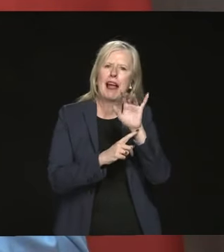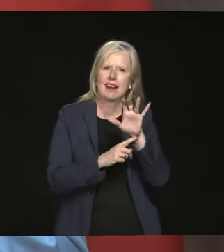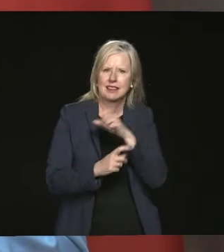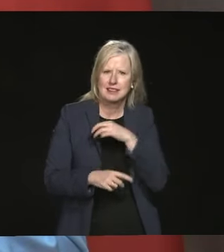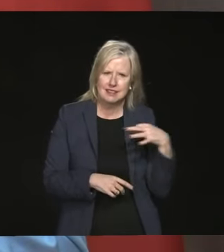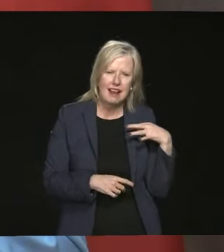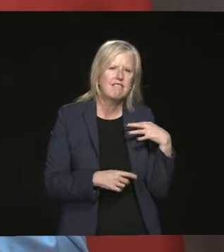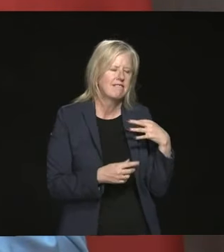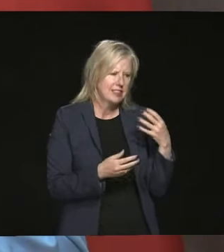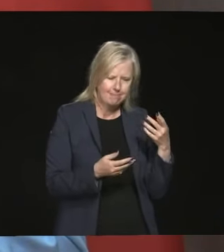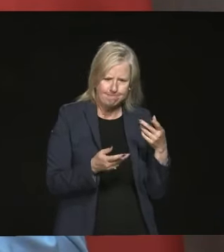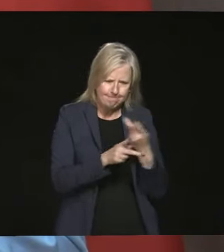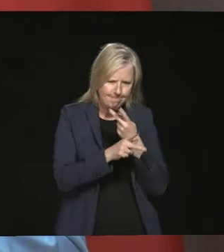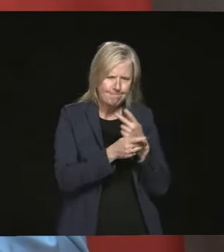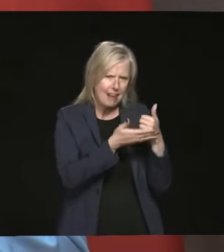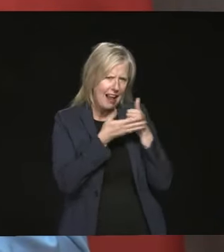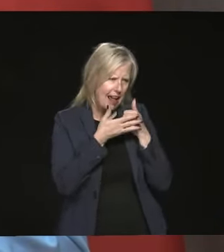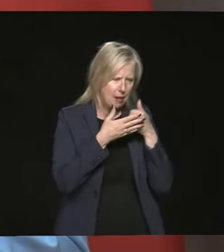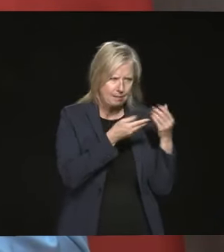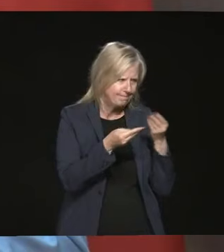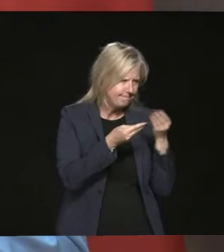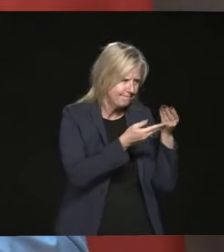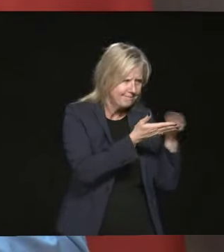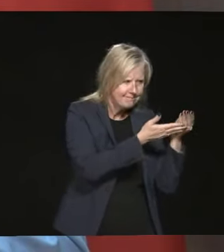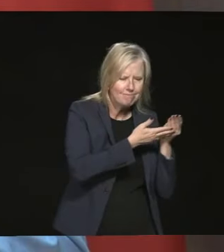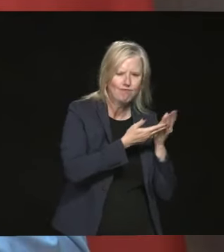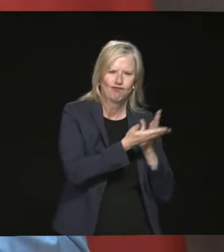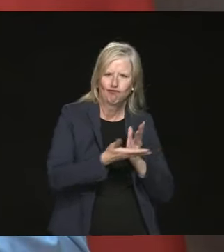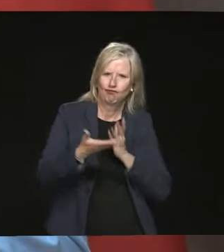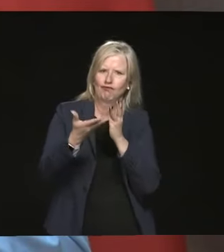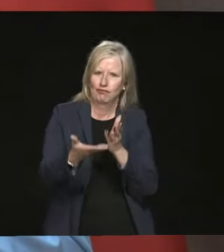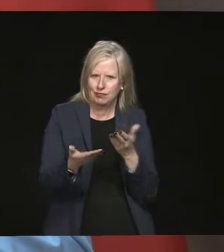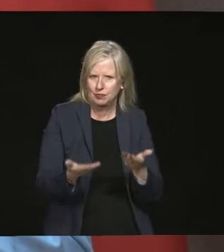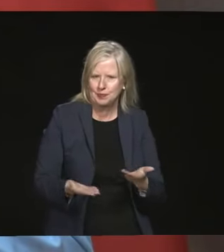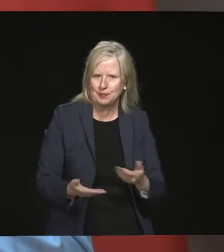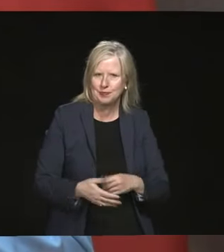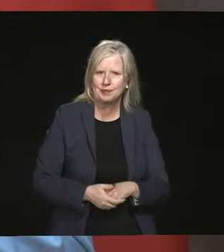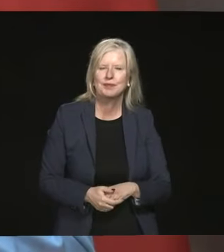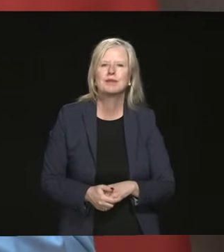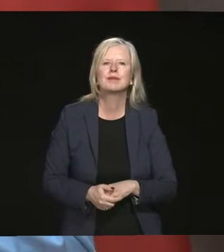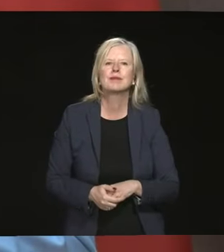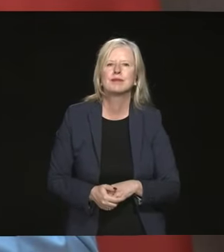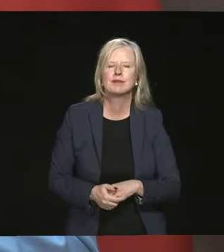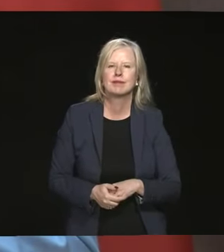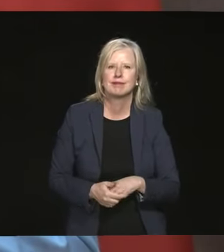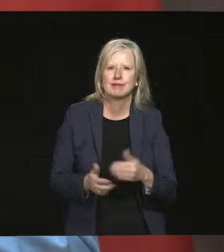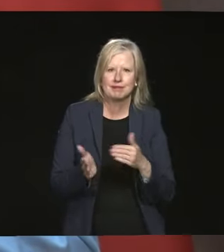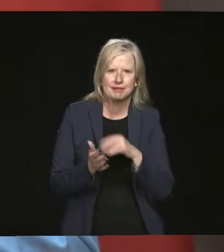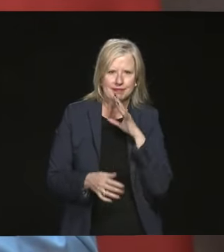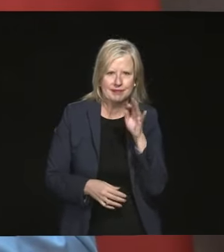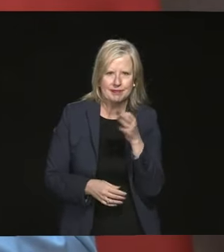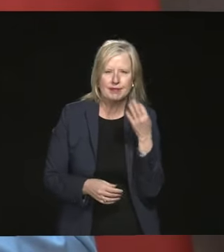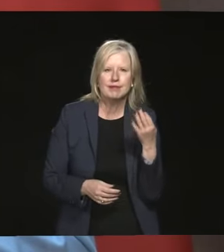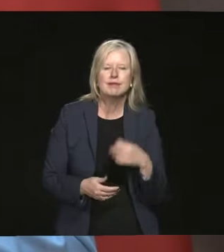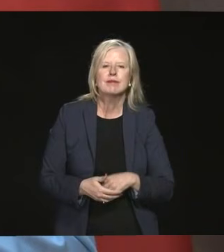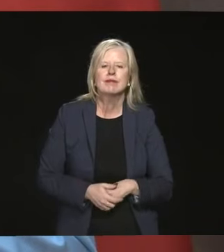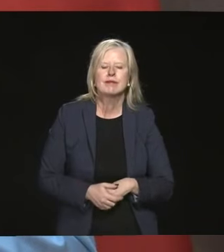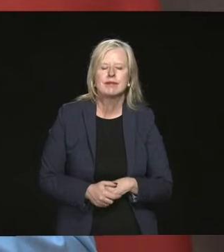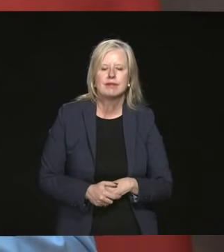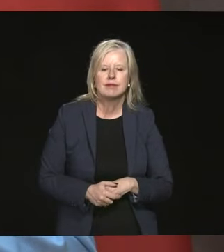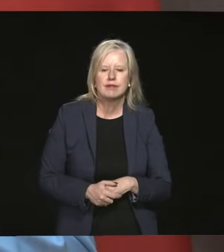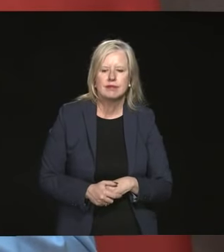supply chain environment. Je tiens à remercier tous ceux et celles qui contribuent à I want to thank